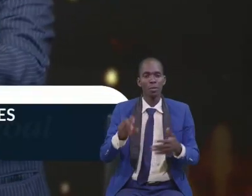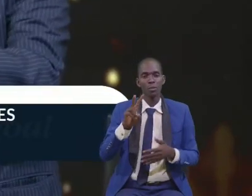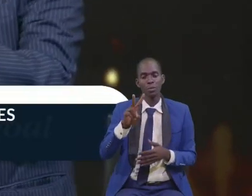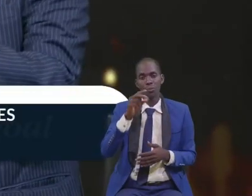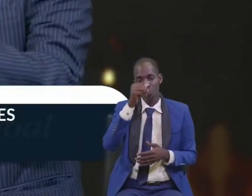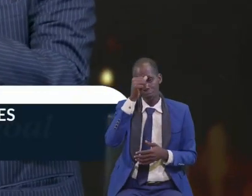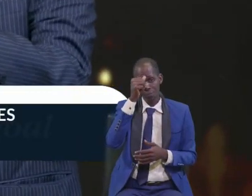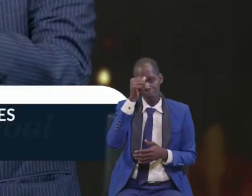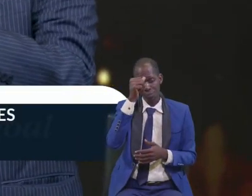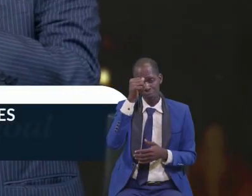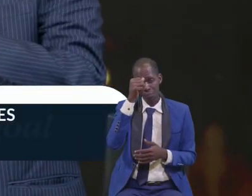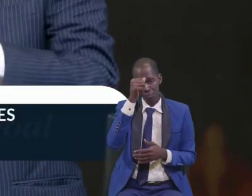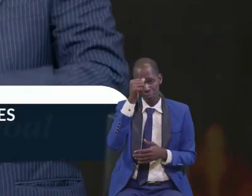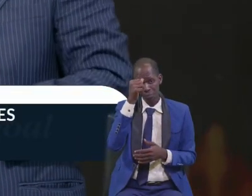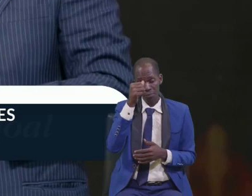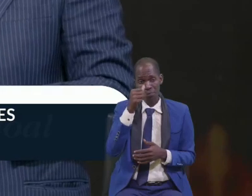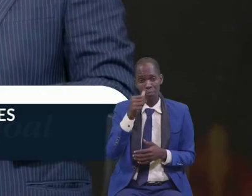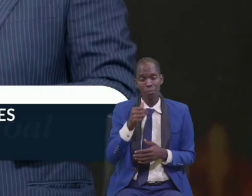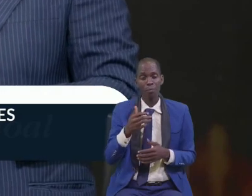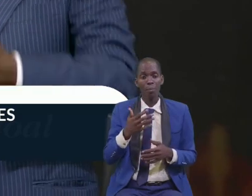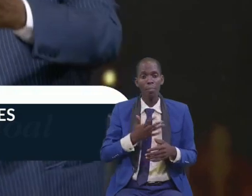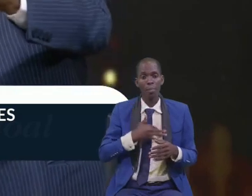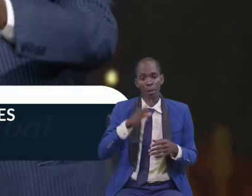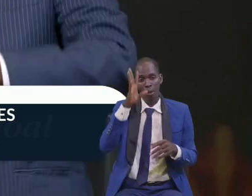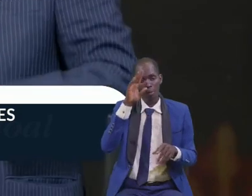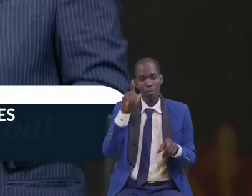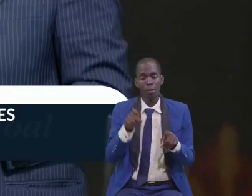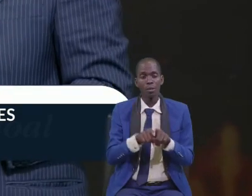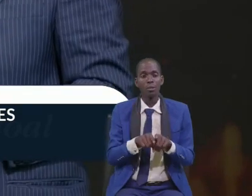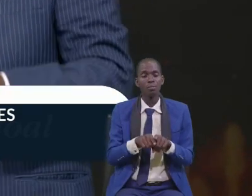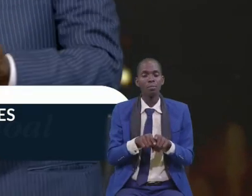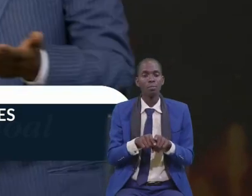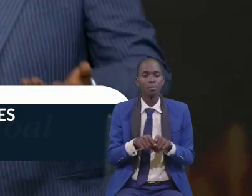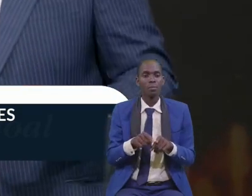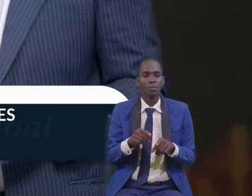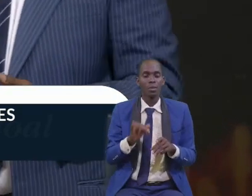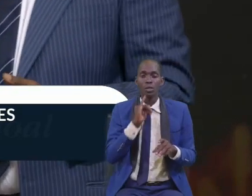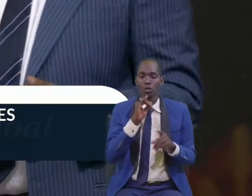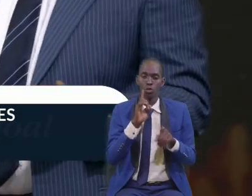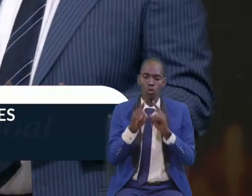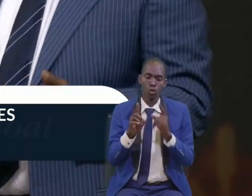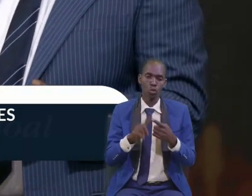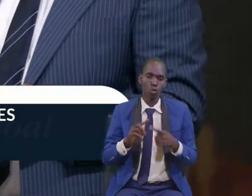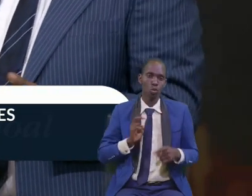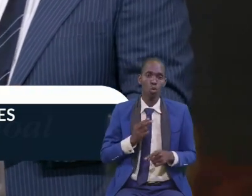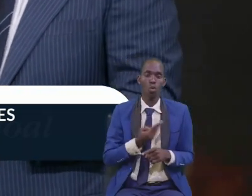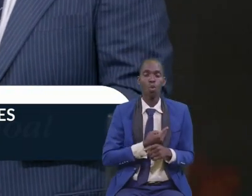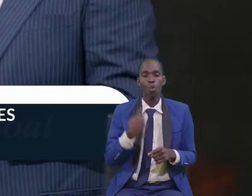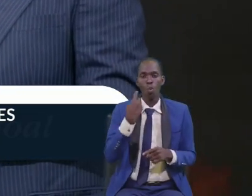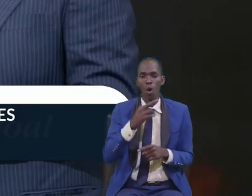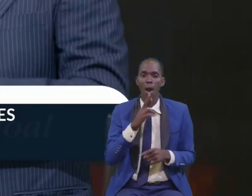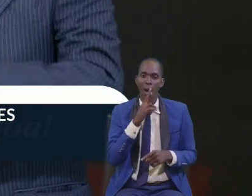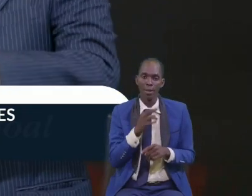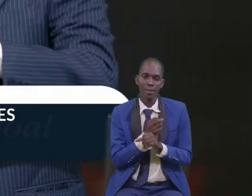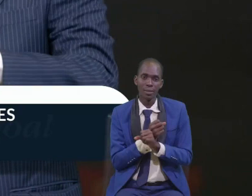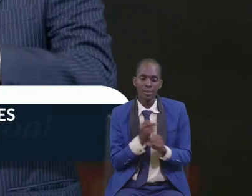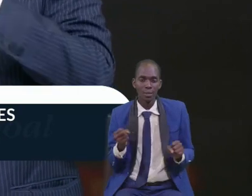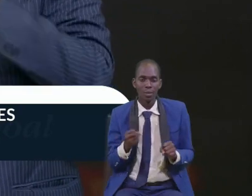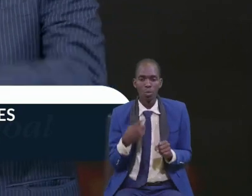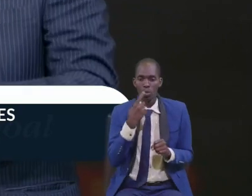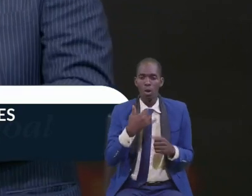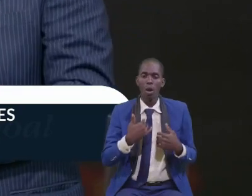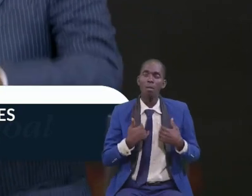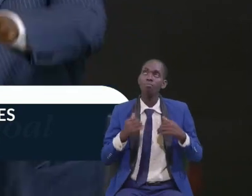My brethren, is talking to us who are born again. My brethren, is talking to us who are converted, who are consecrated